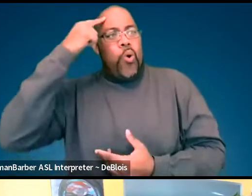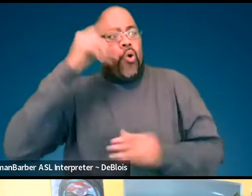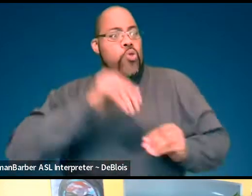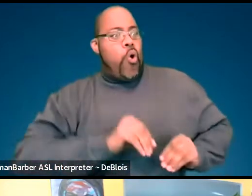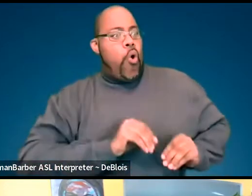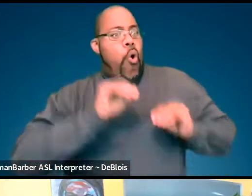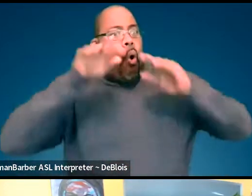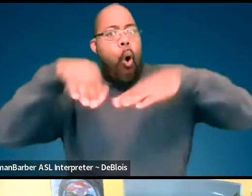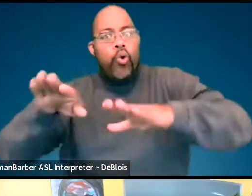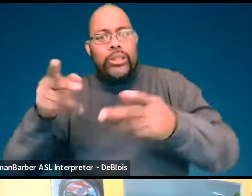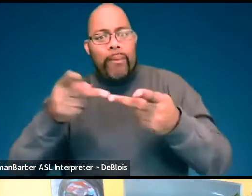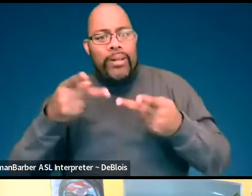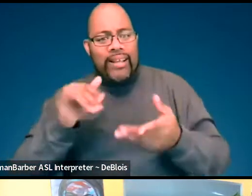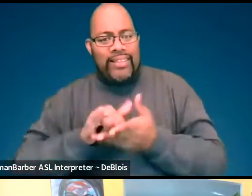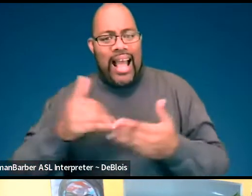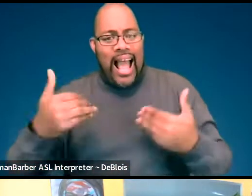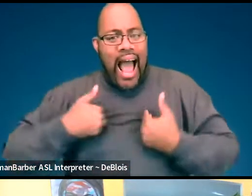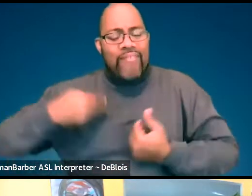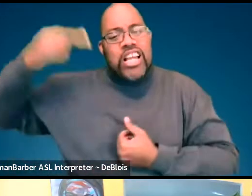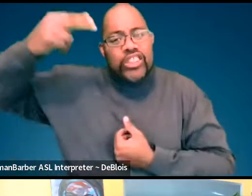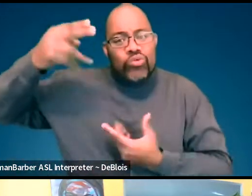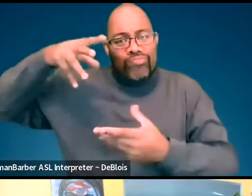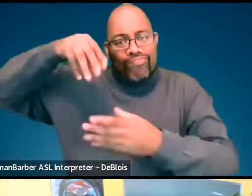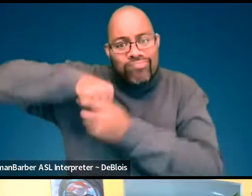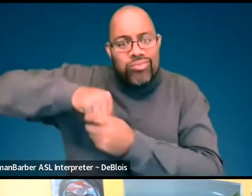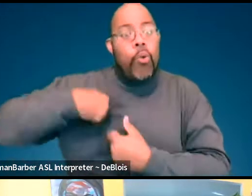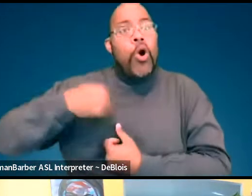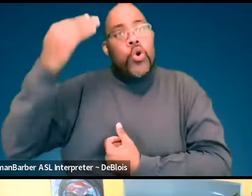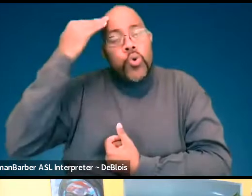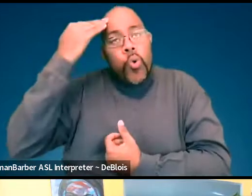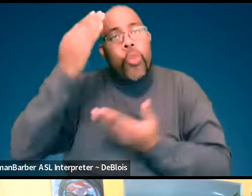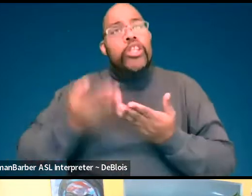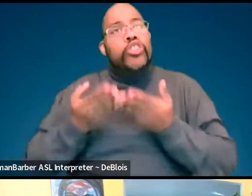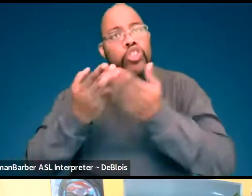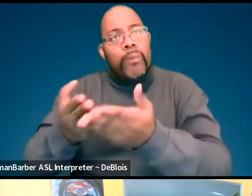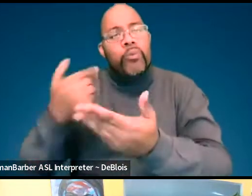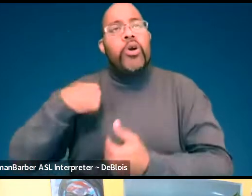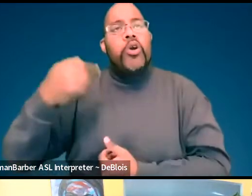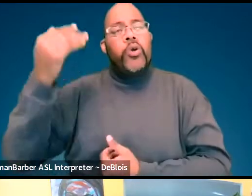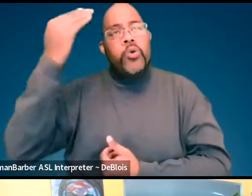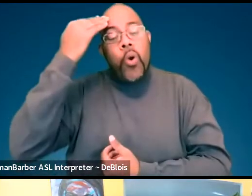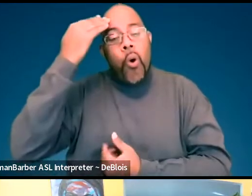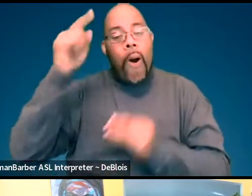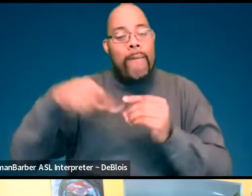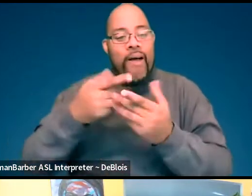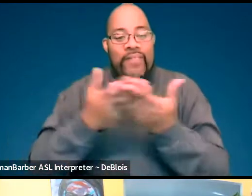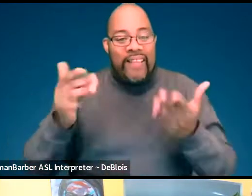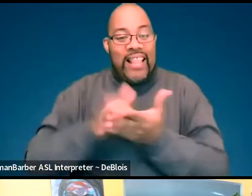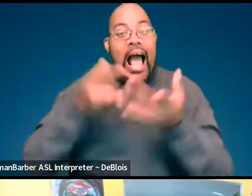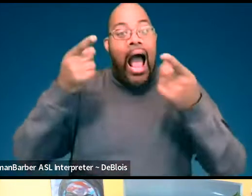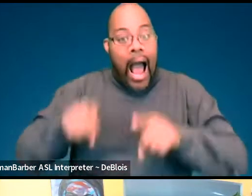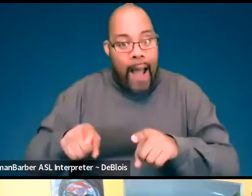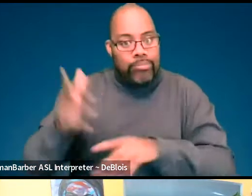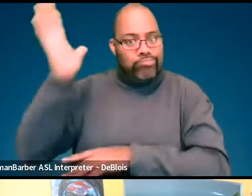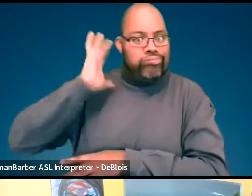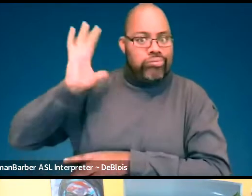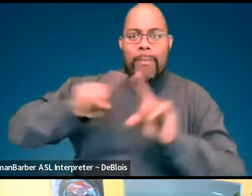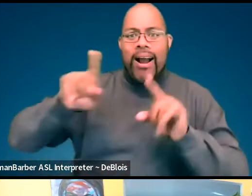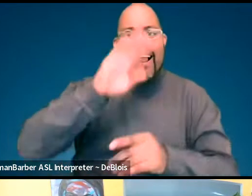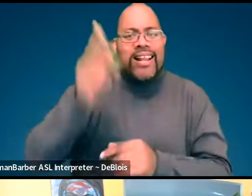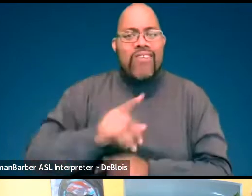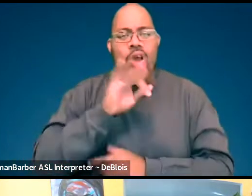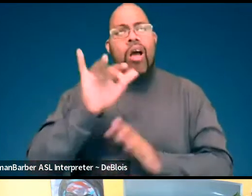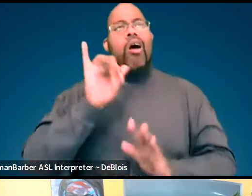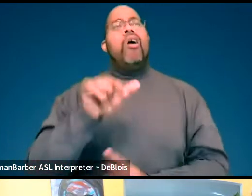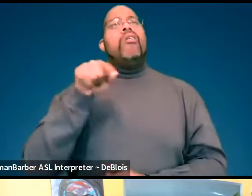as a place that held Black history. Like we knew about the ships and we knew, we know about things that happened back then, but it was never like,